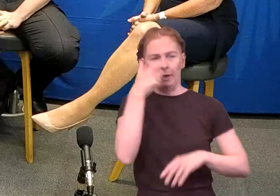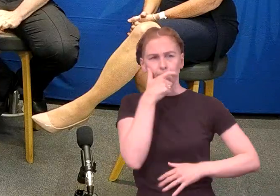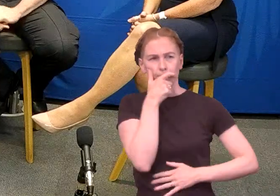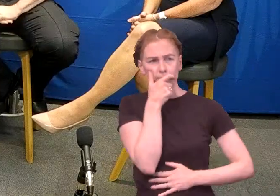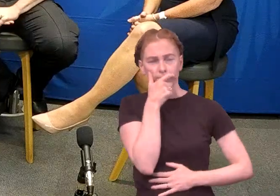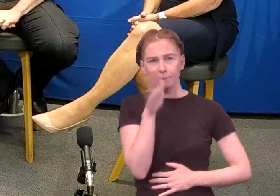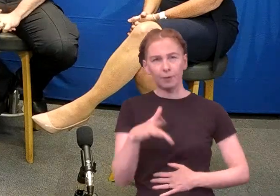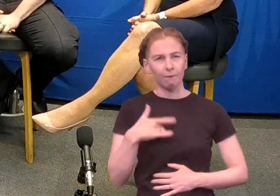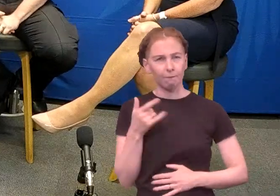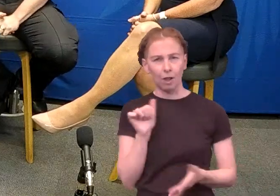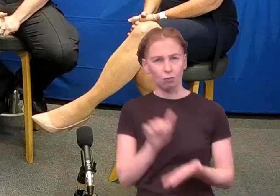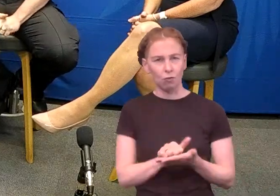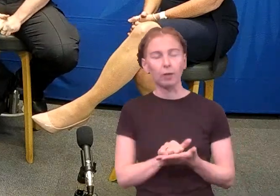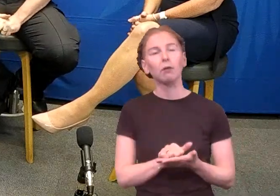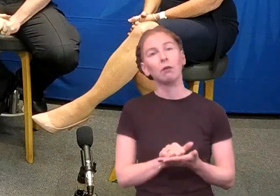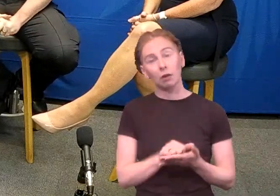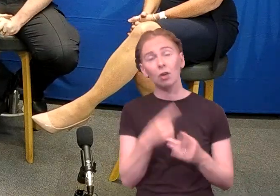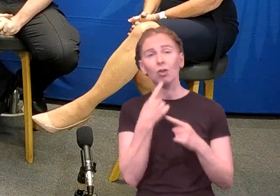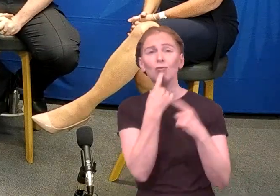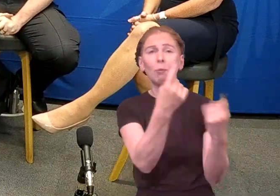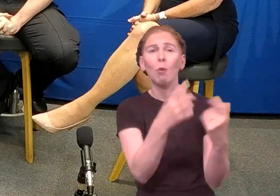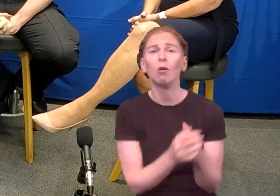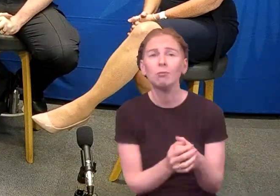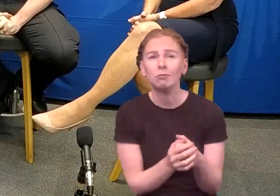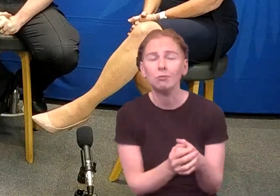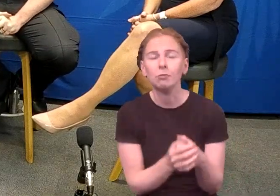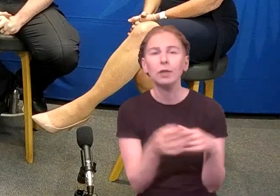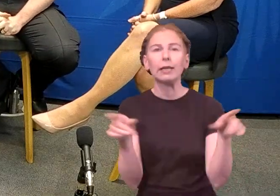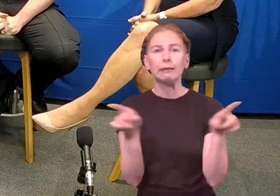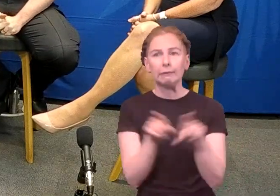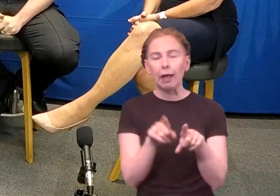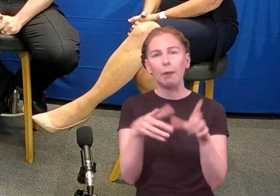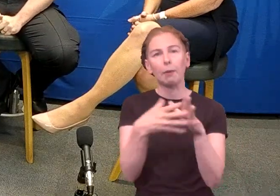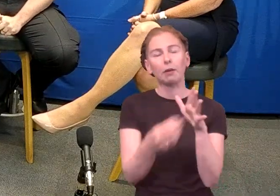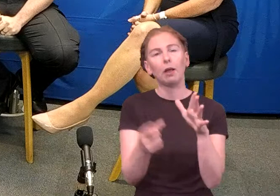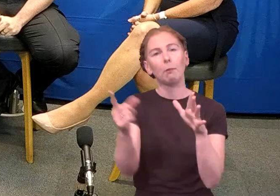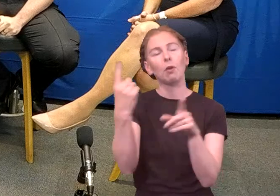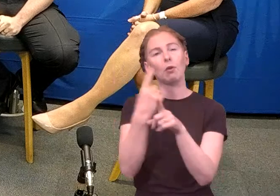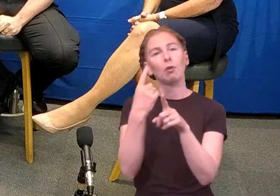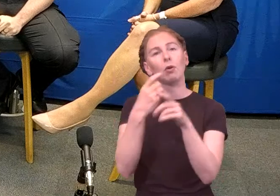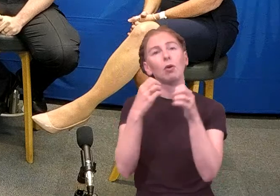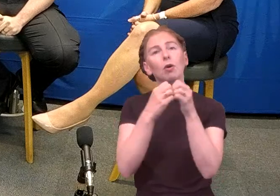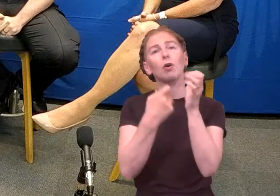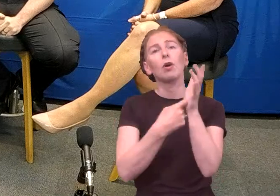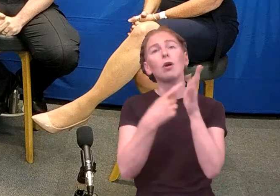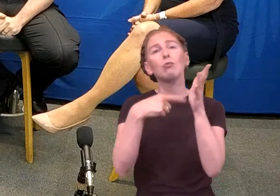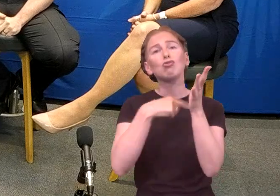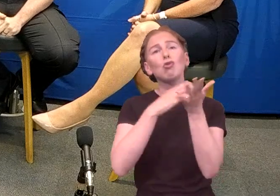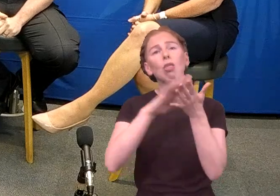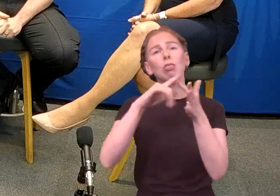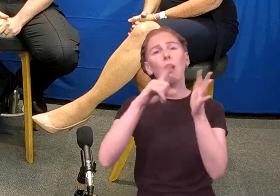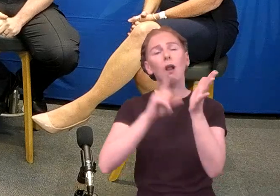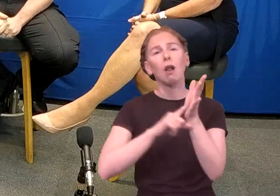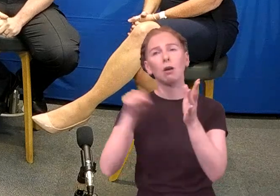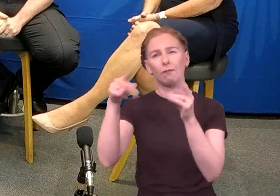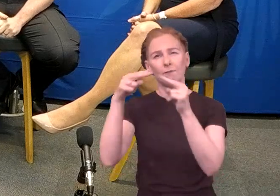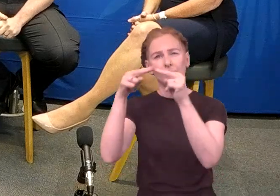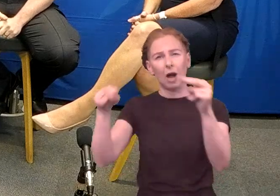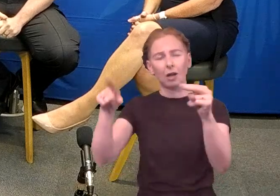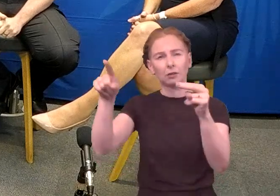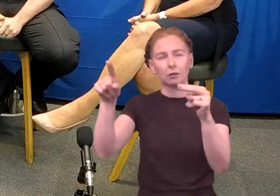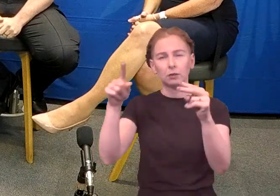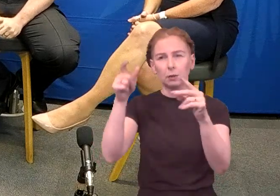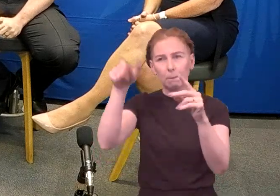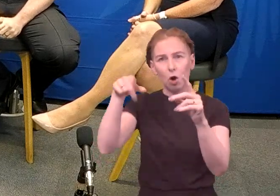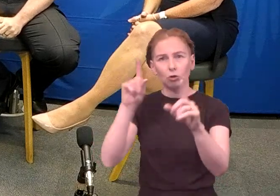on about that brothel warrant I did, they weren't sure what was happening, but it wasn't right, and they were reporting these suspicious ongoings, and it wasn't